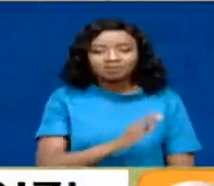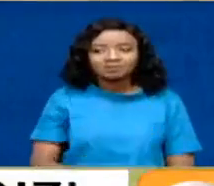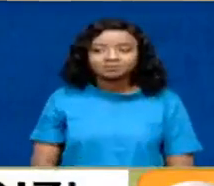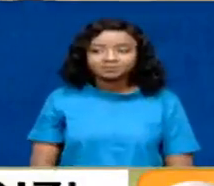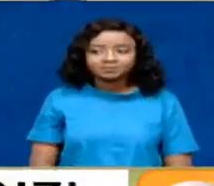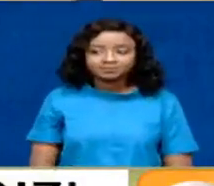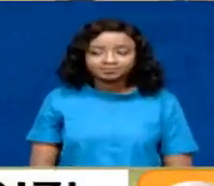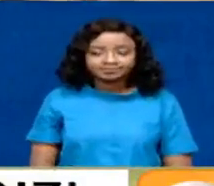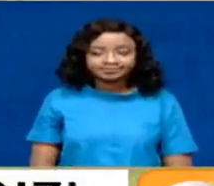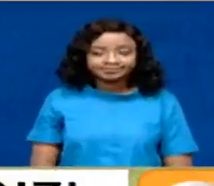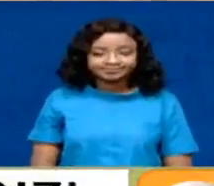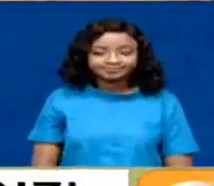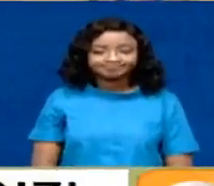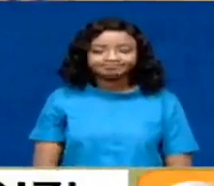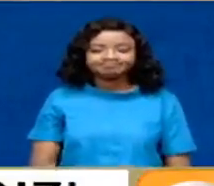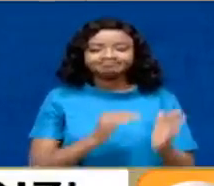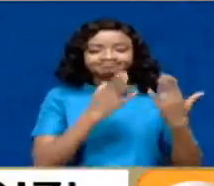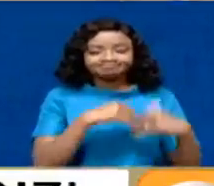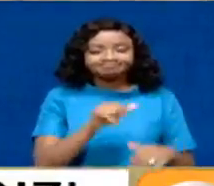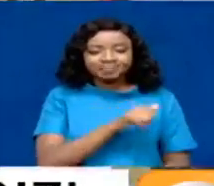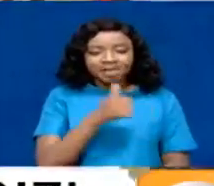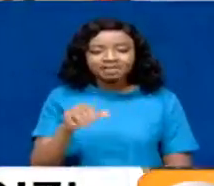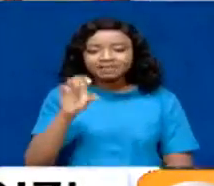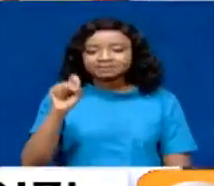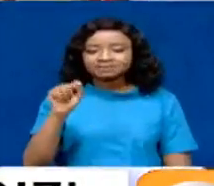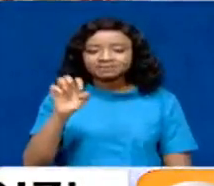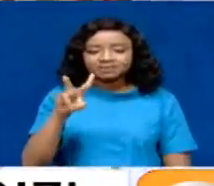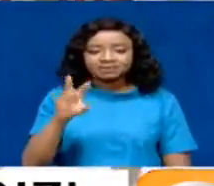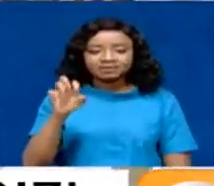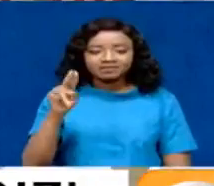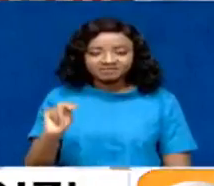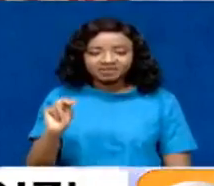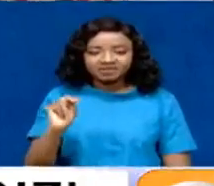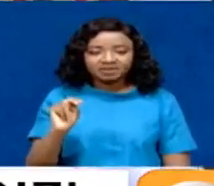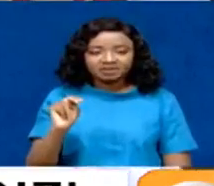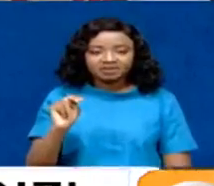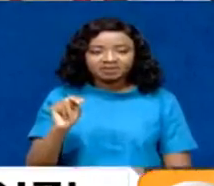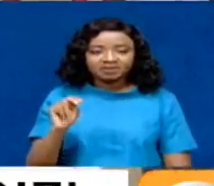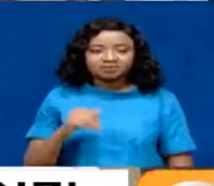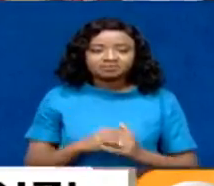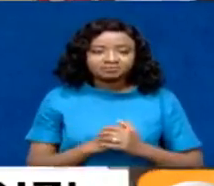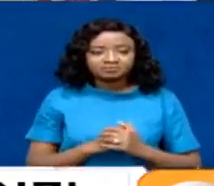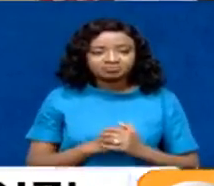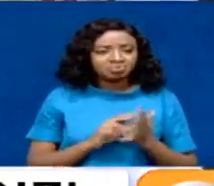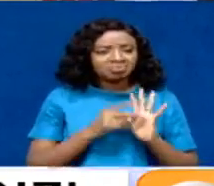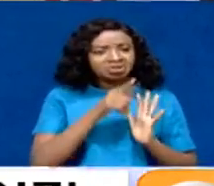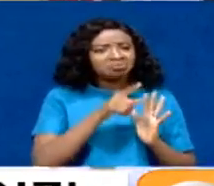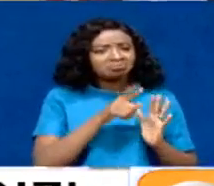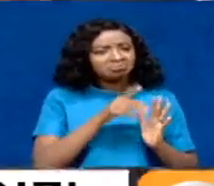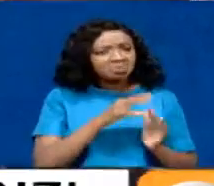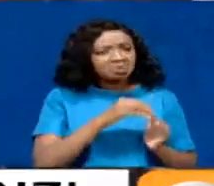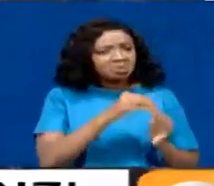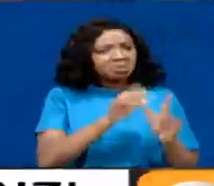Mwale's corner kick. Stephen Ocholla doubled the score in the 75th minute to put them on course for victory in all